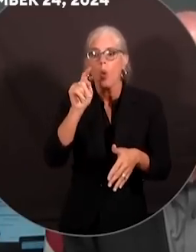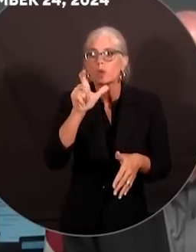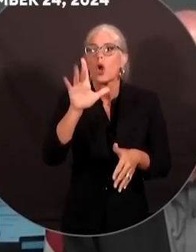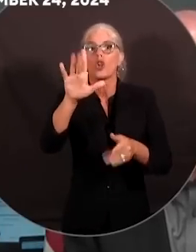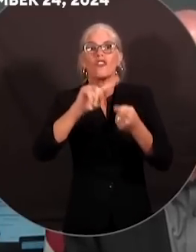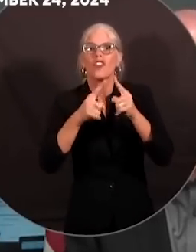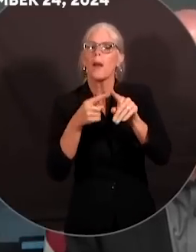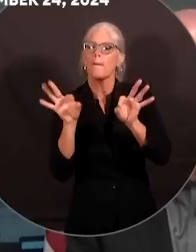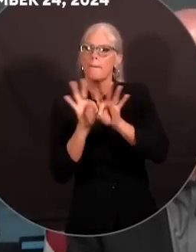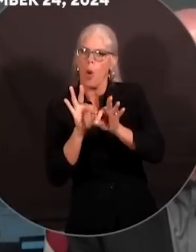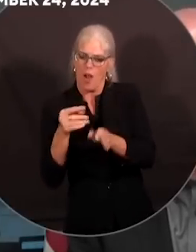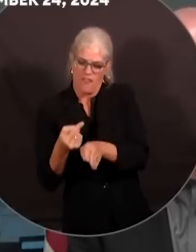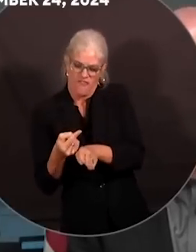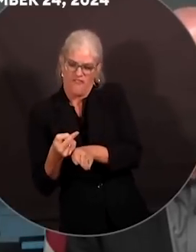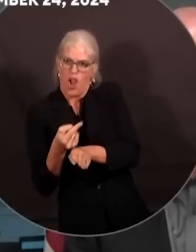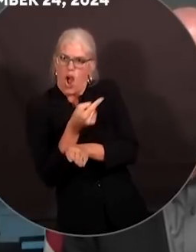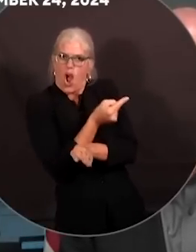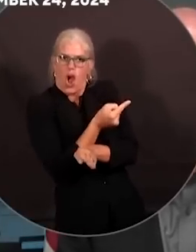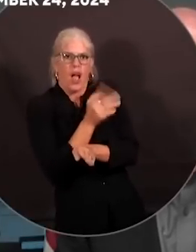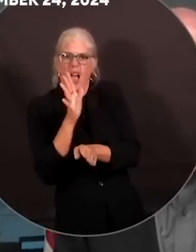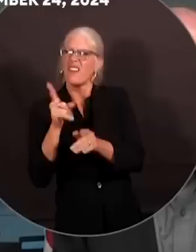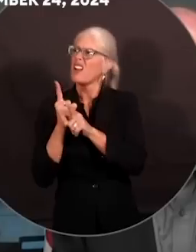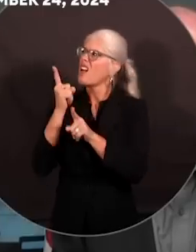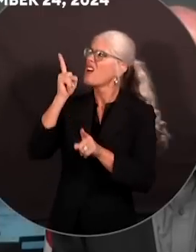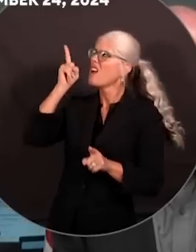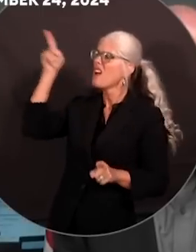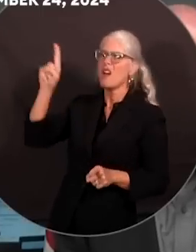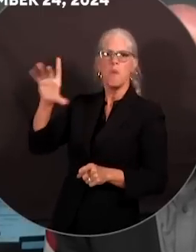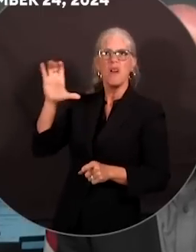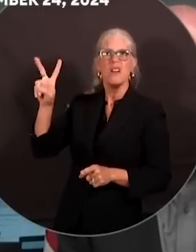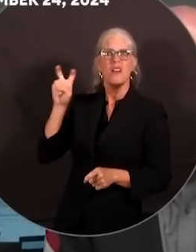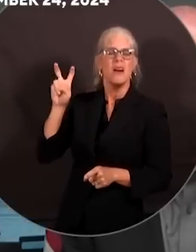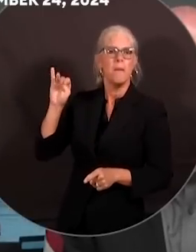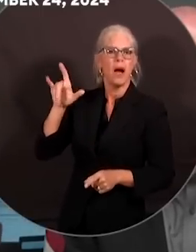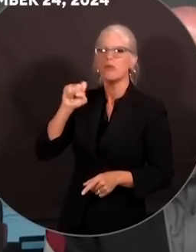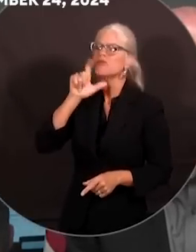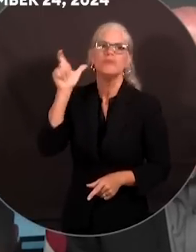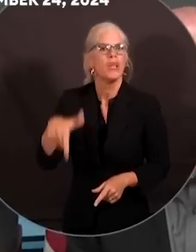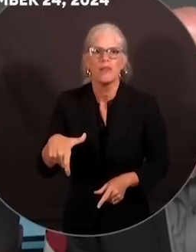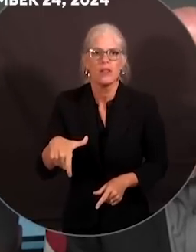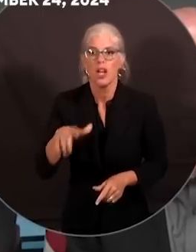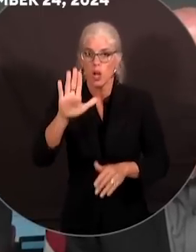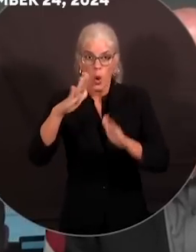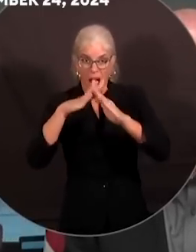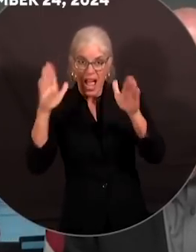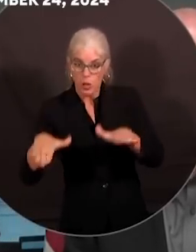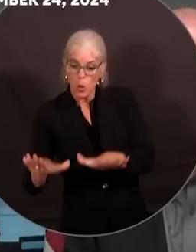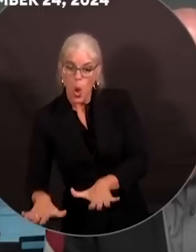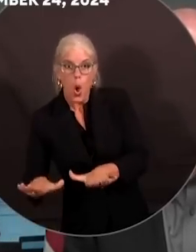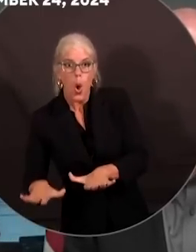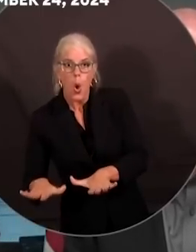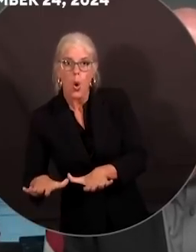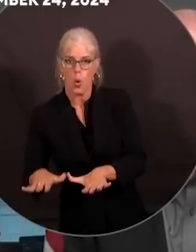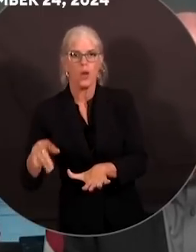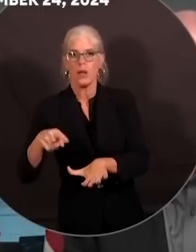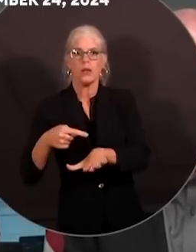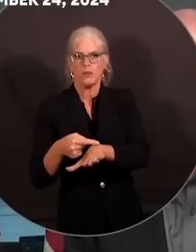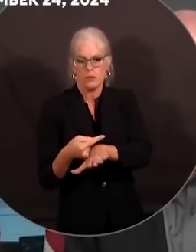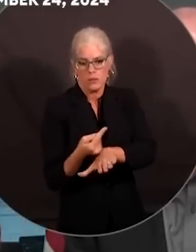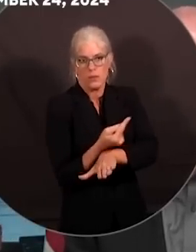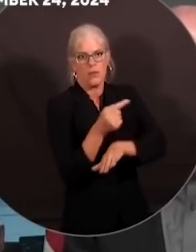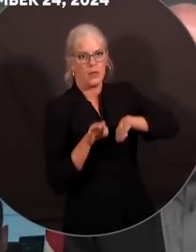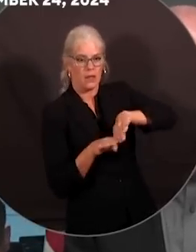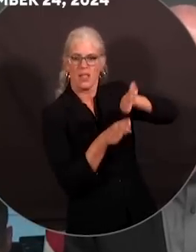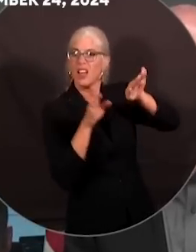storm. So most of the evacuations from the low-lying areas, people do not need to even leave their county in